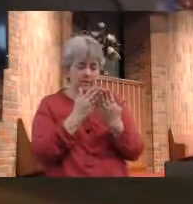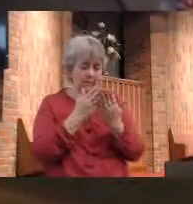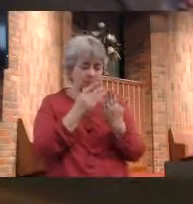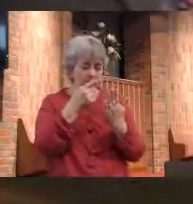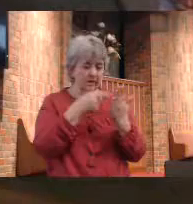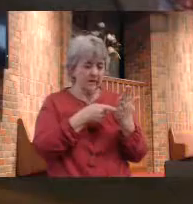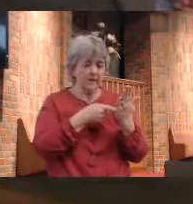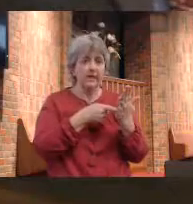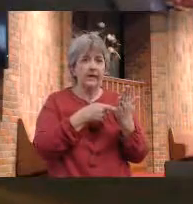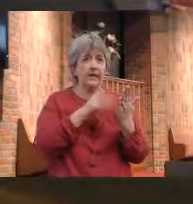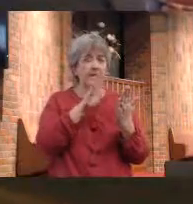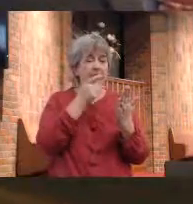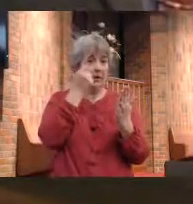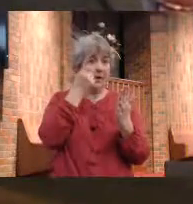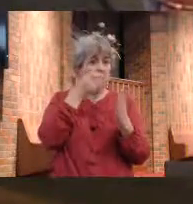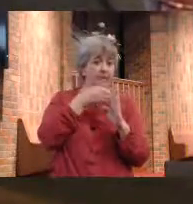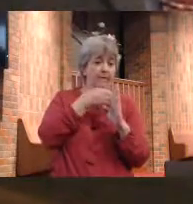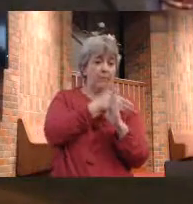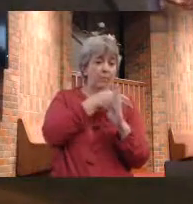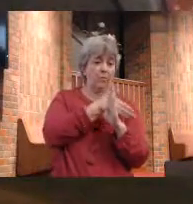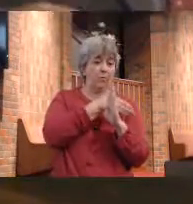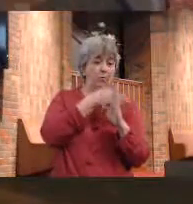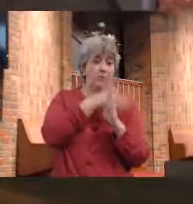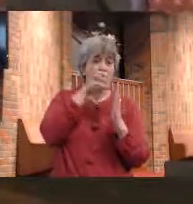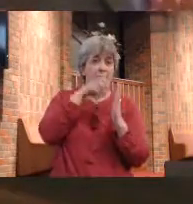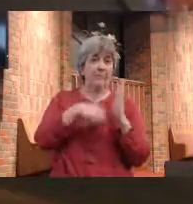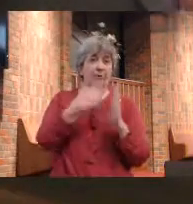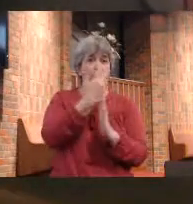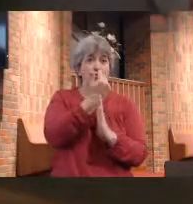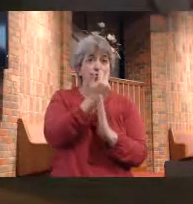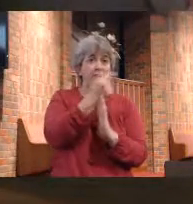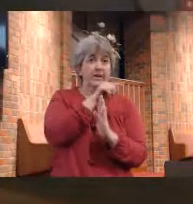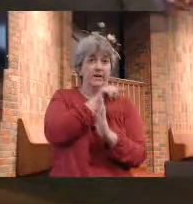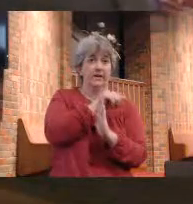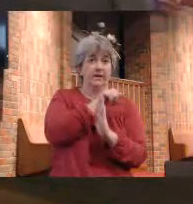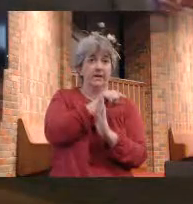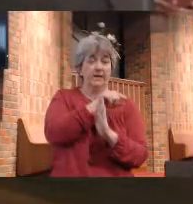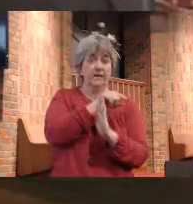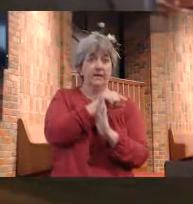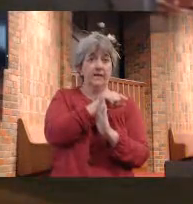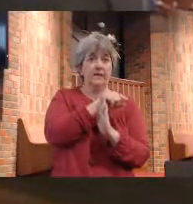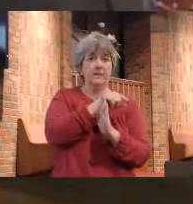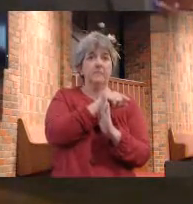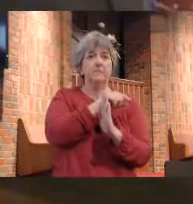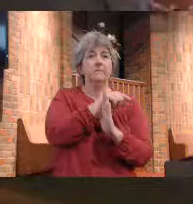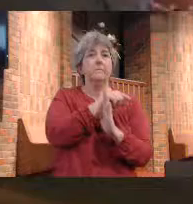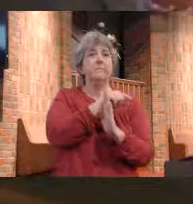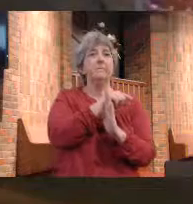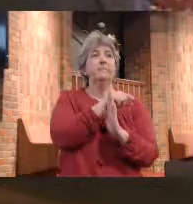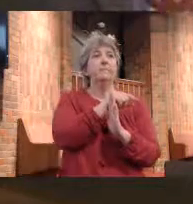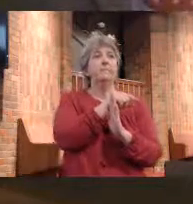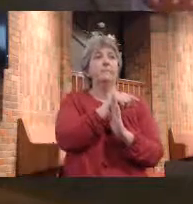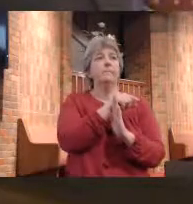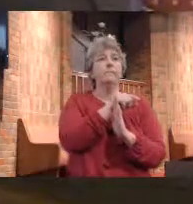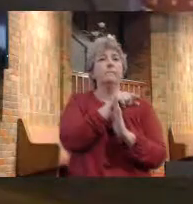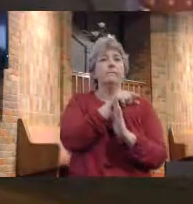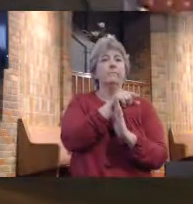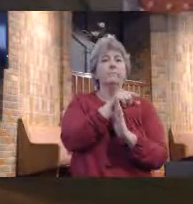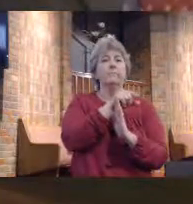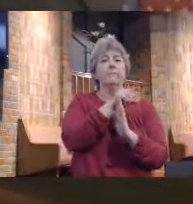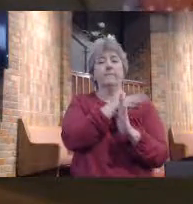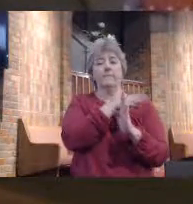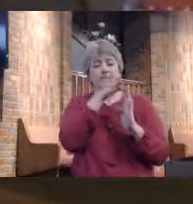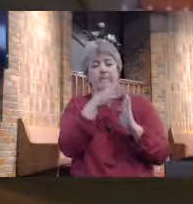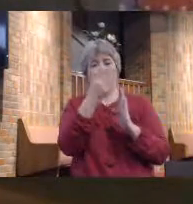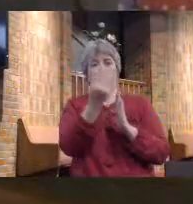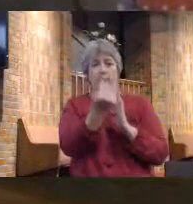to what takes place is back in verse 13. The first few verses of the Gospel of Matthew, chapter 14, tell us